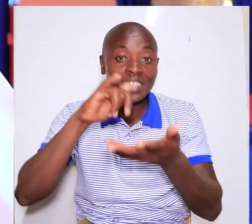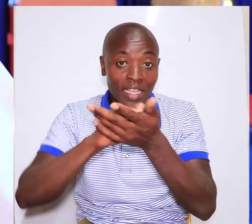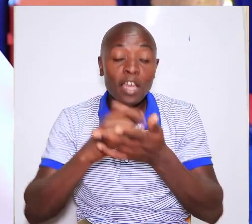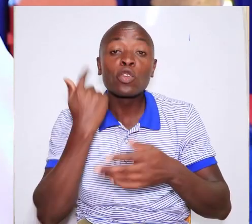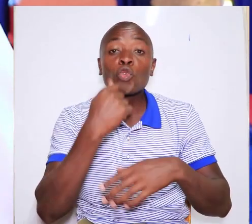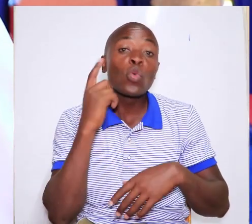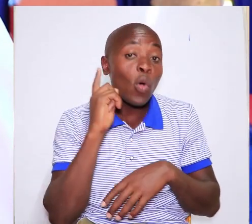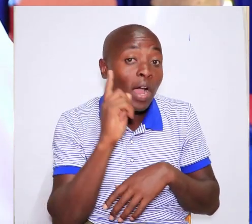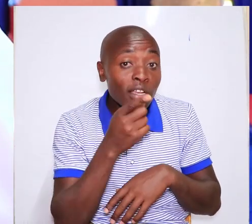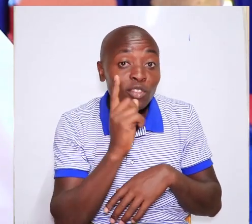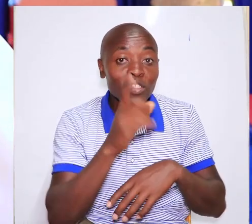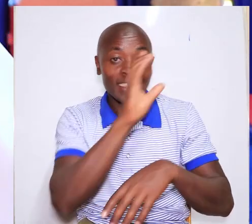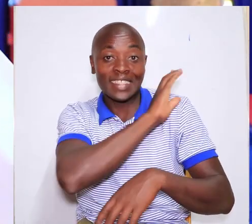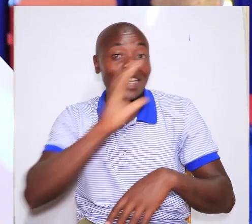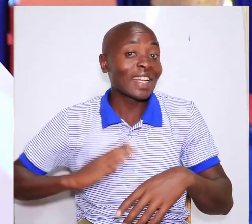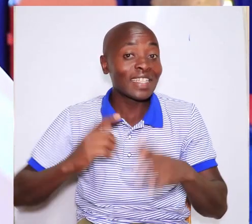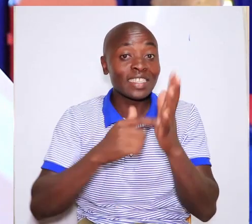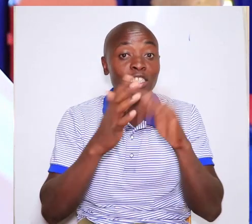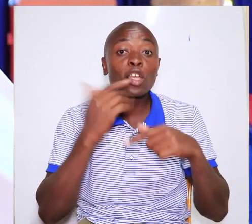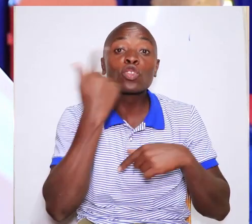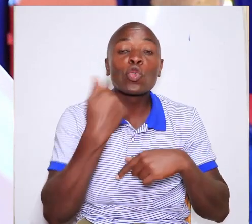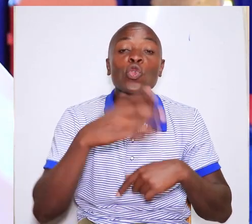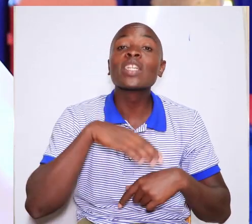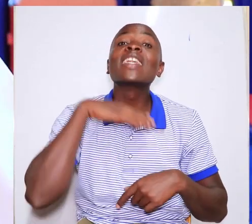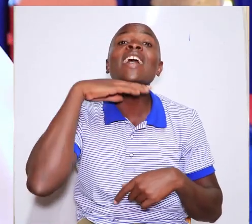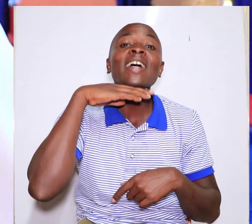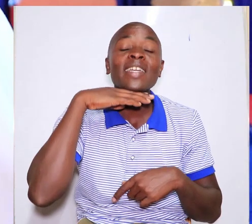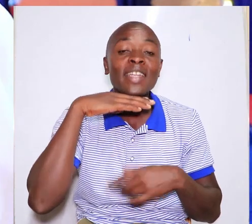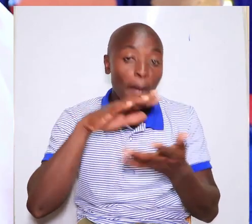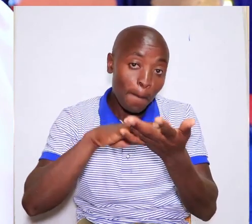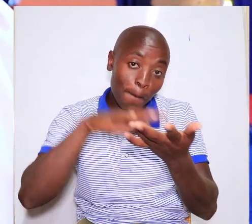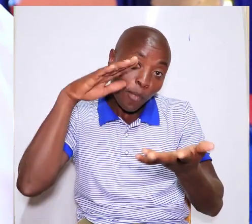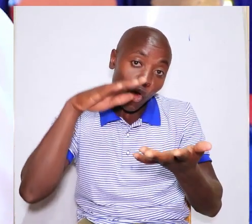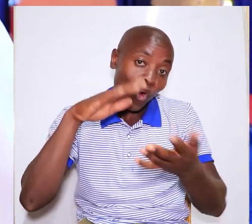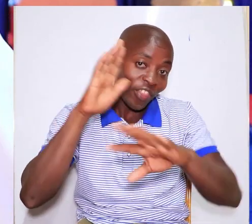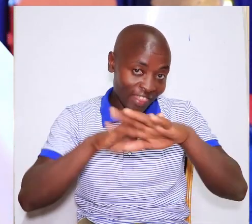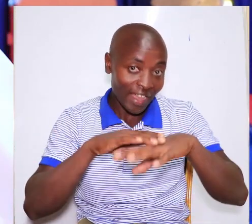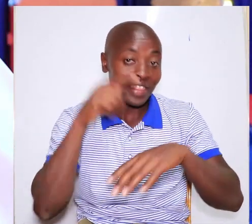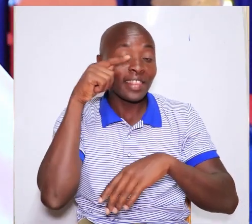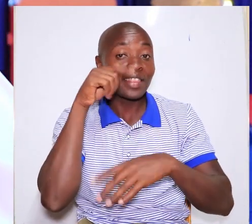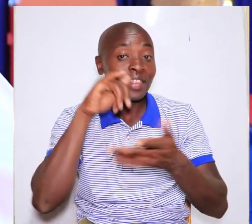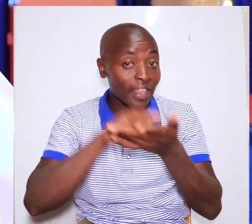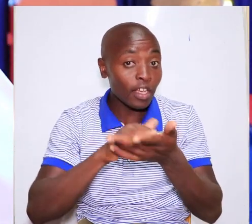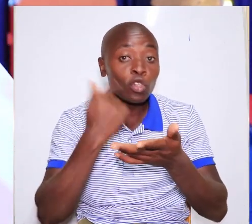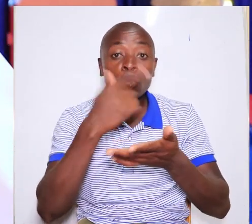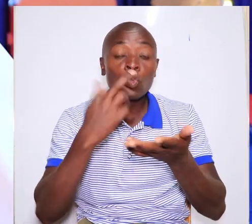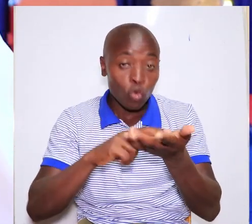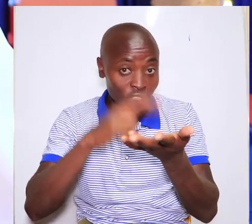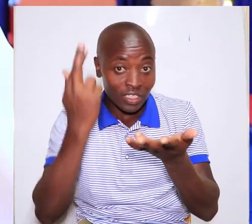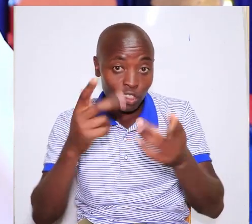condemns? Christ Jesus, who died, more than that, who was raised to